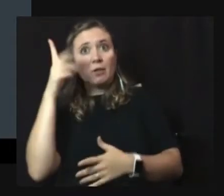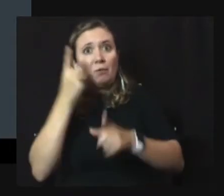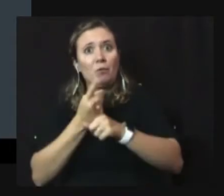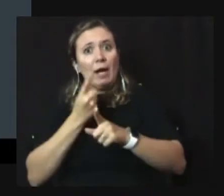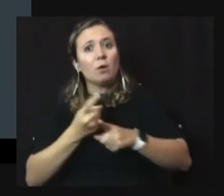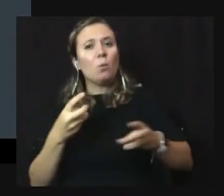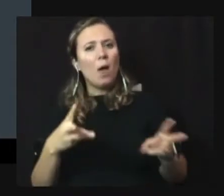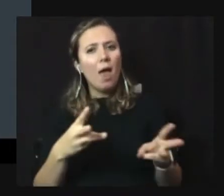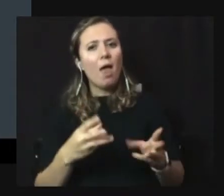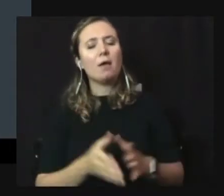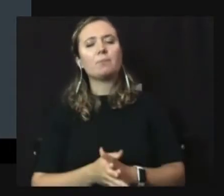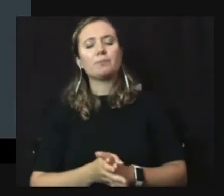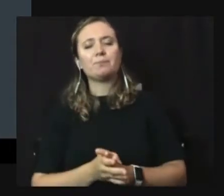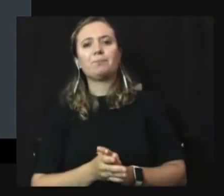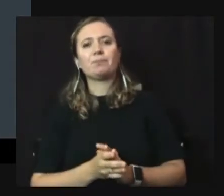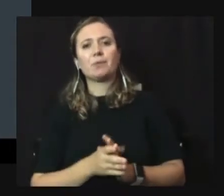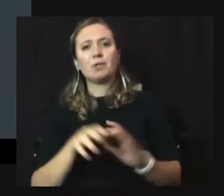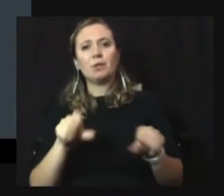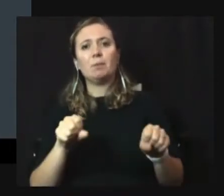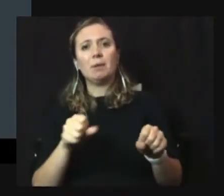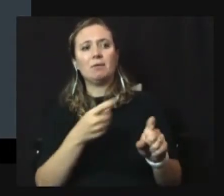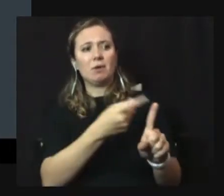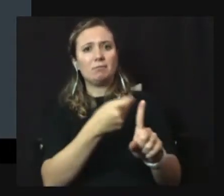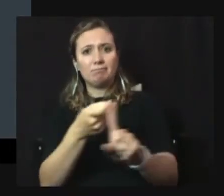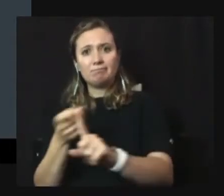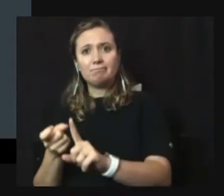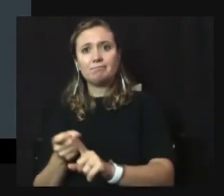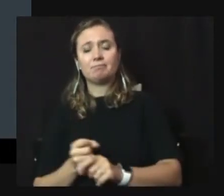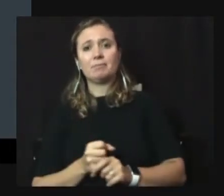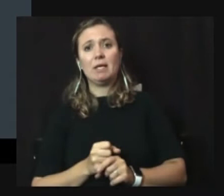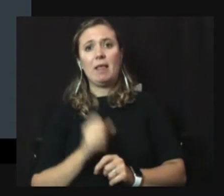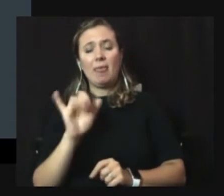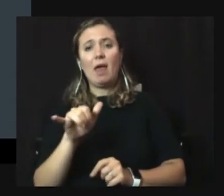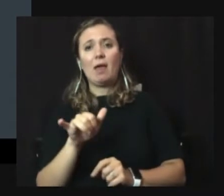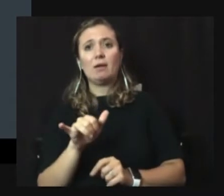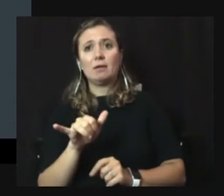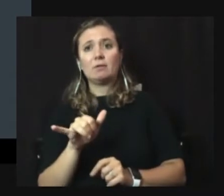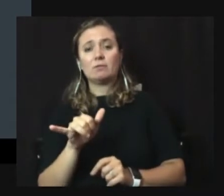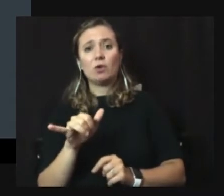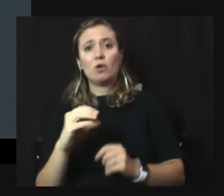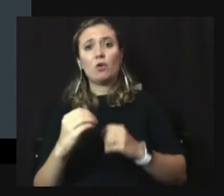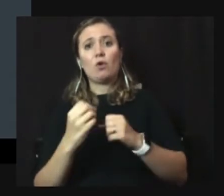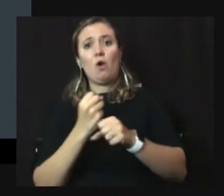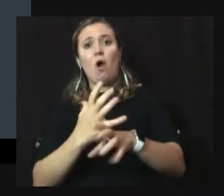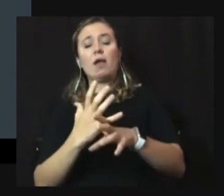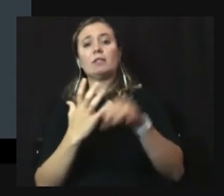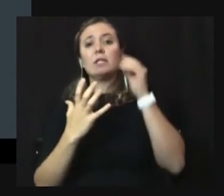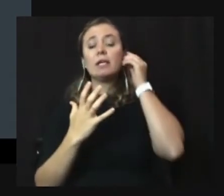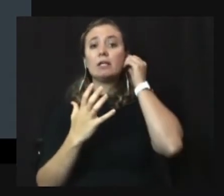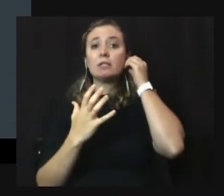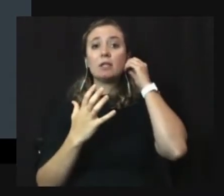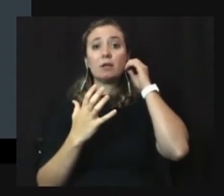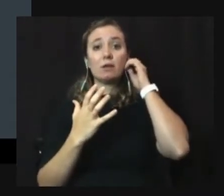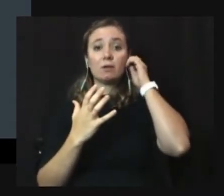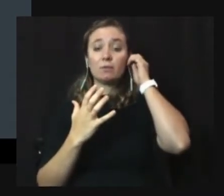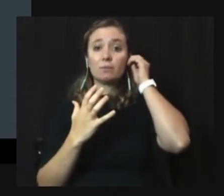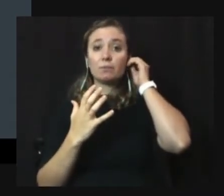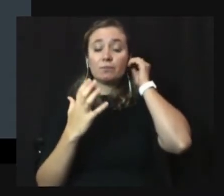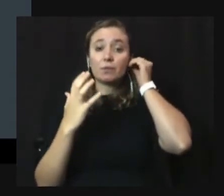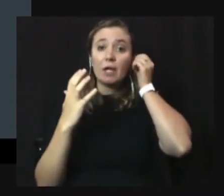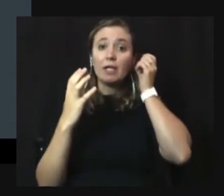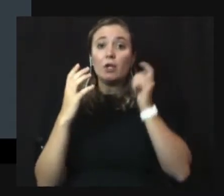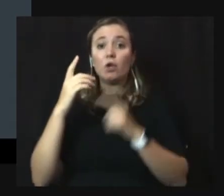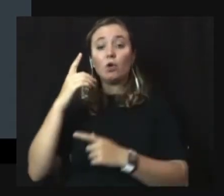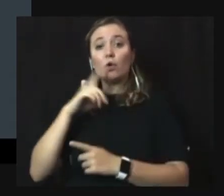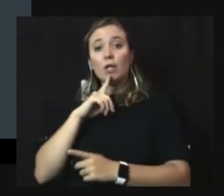It can create a trauma response in the form of parenting. So when we